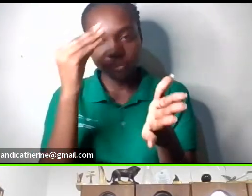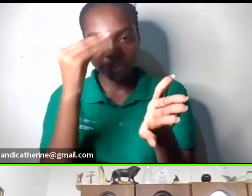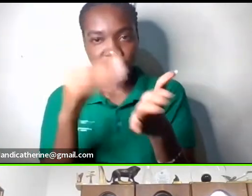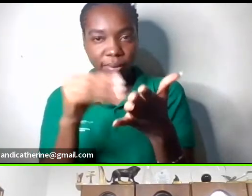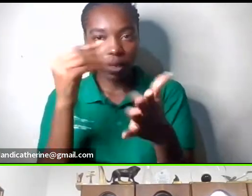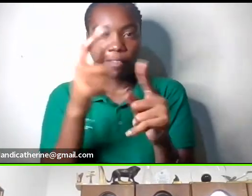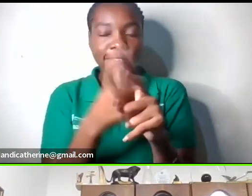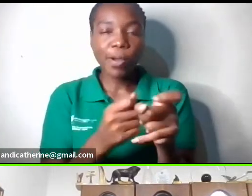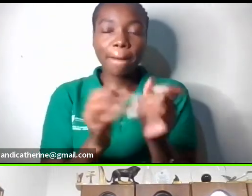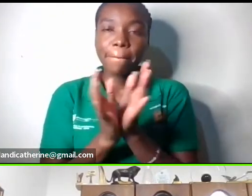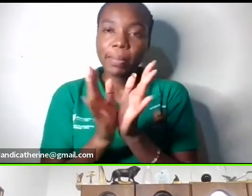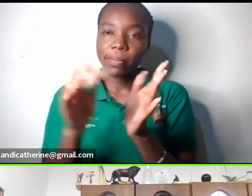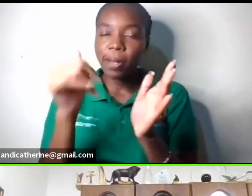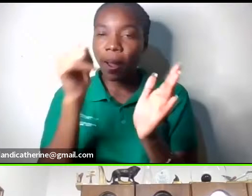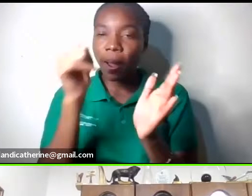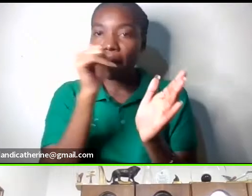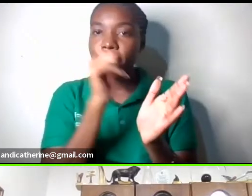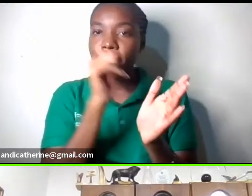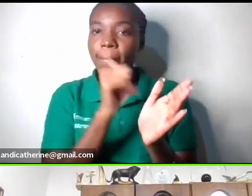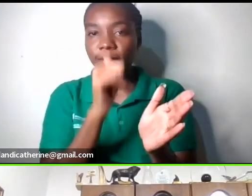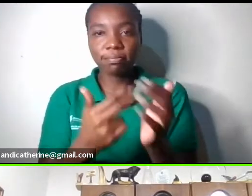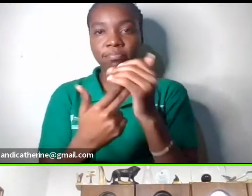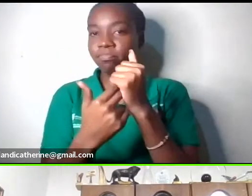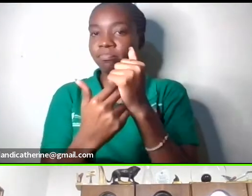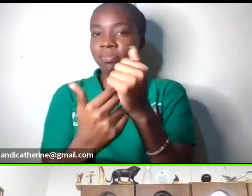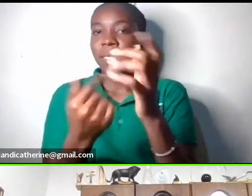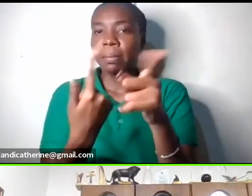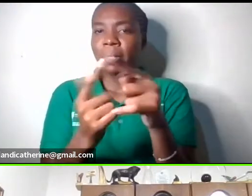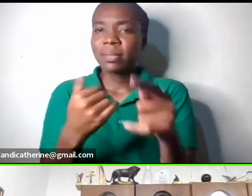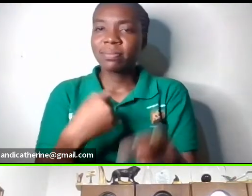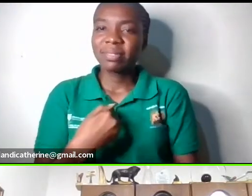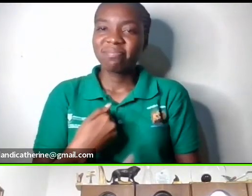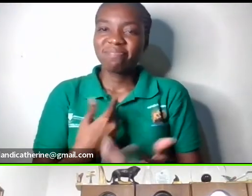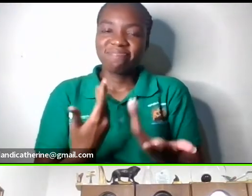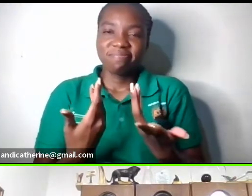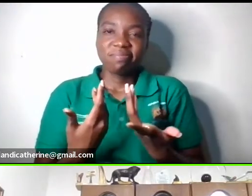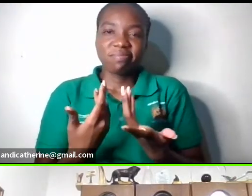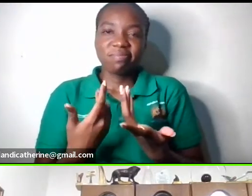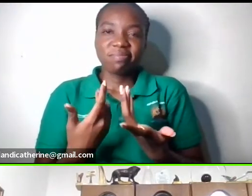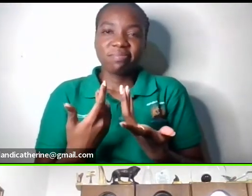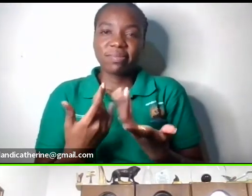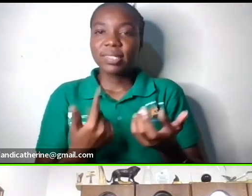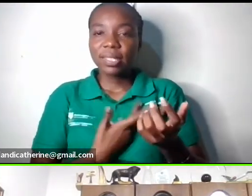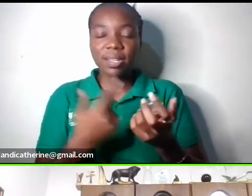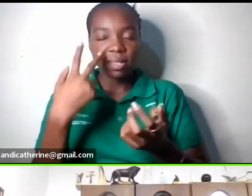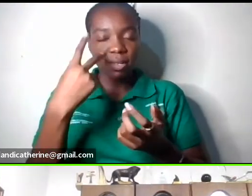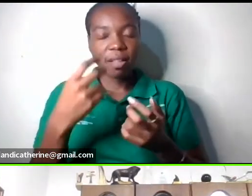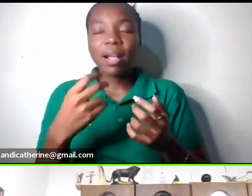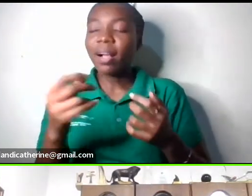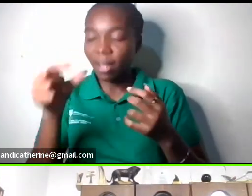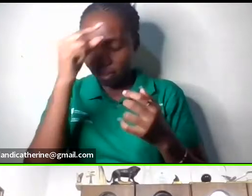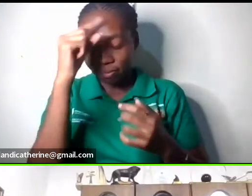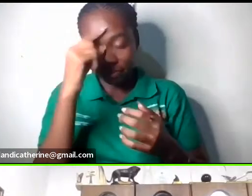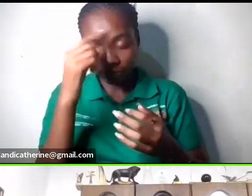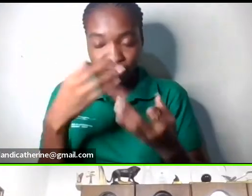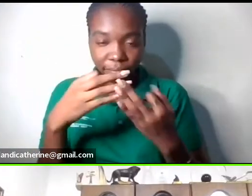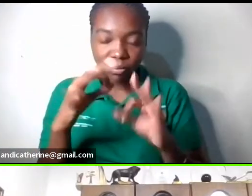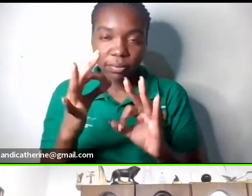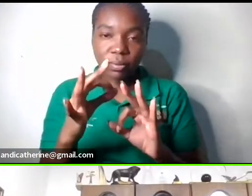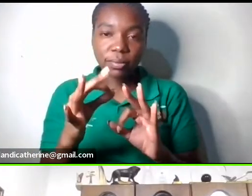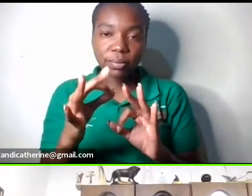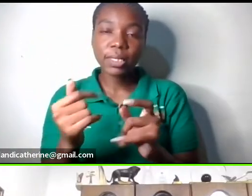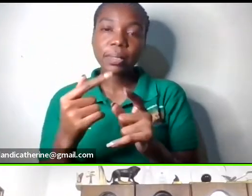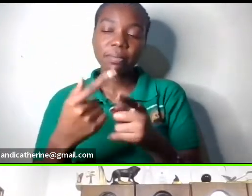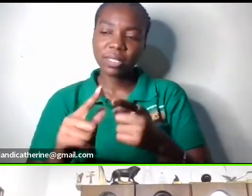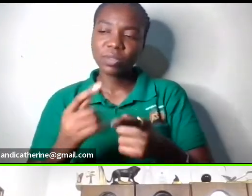partnership. But to me, it is good because it then frees the government to extend its